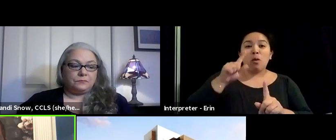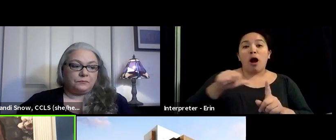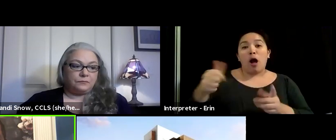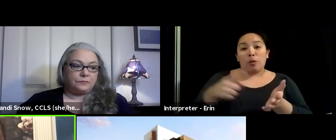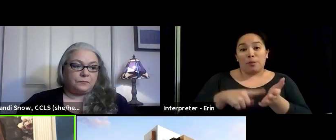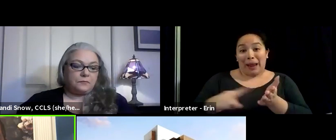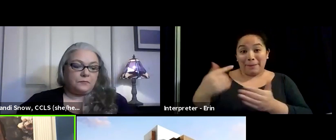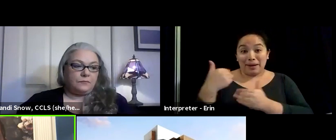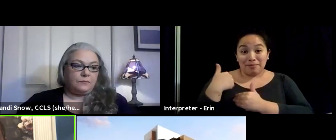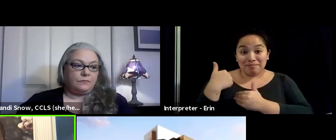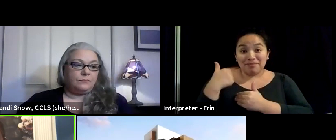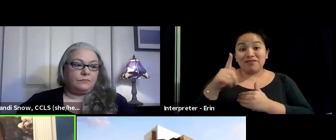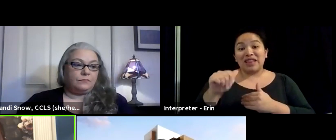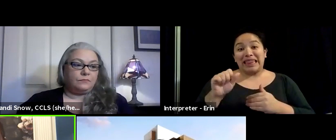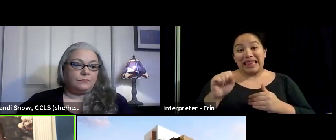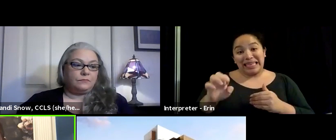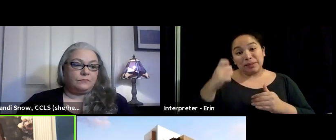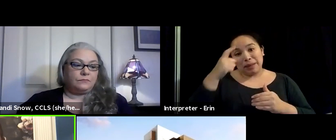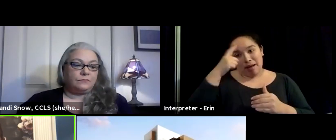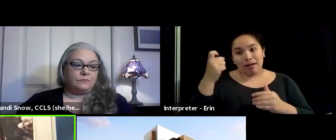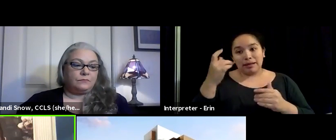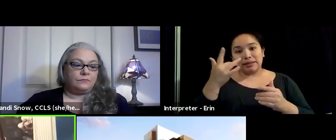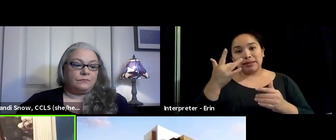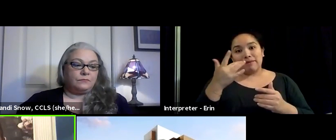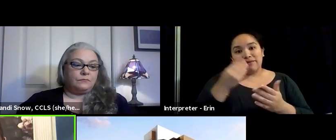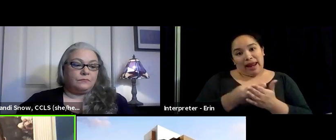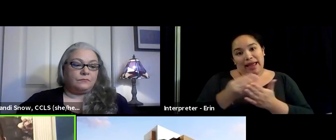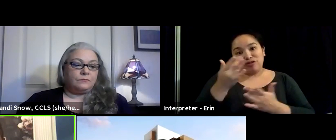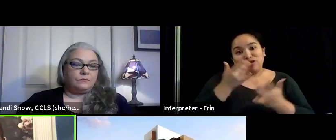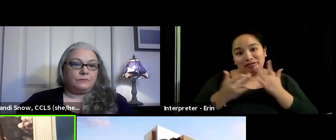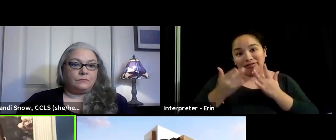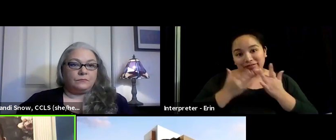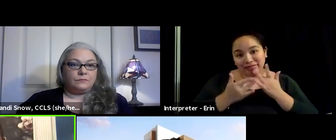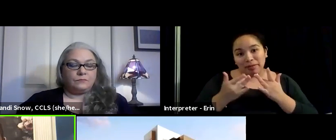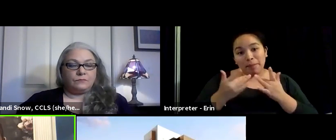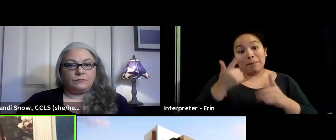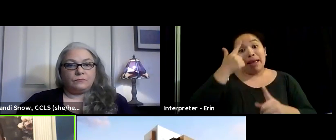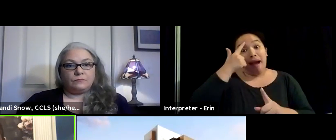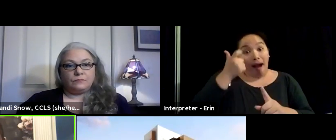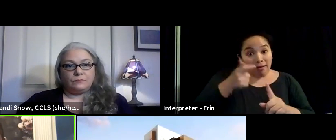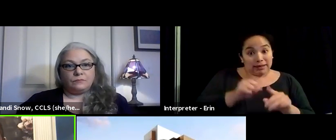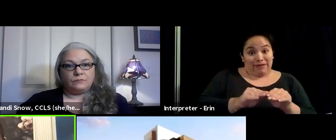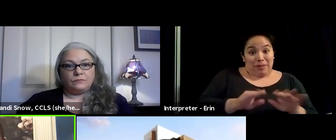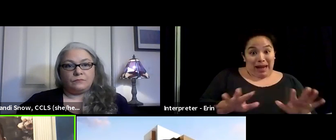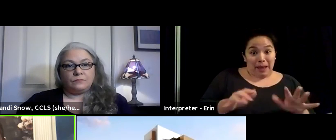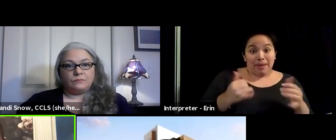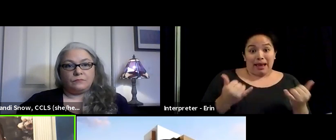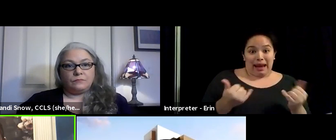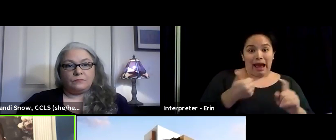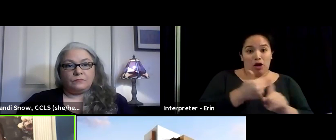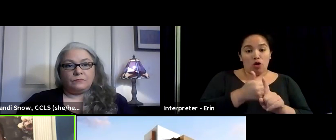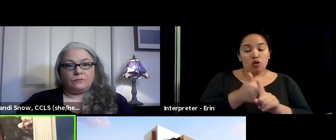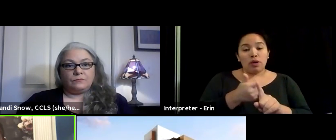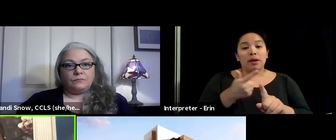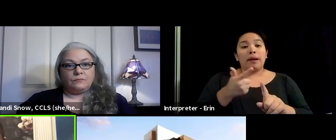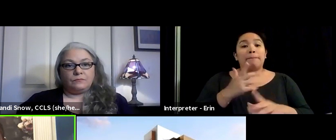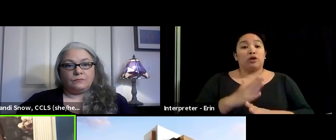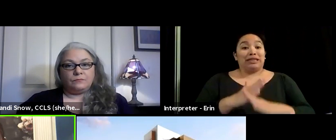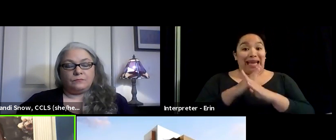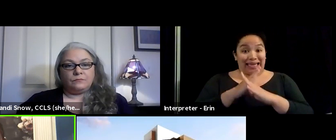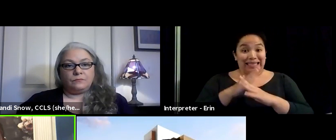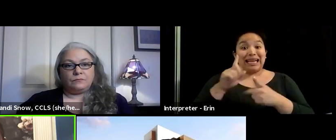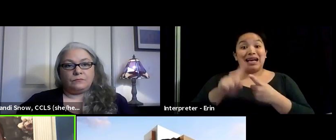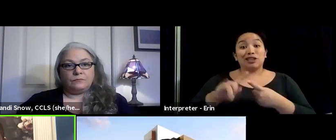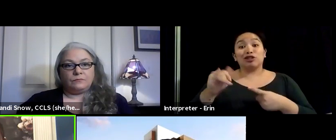their lease due to financial hardship caused by the pandemic are now protected from evictions until